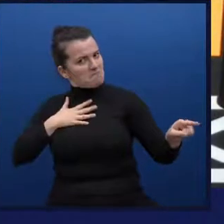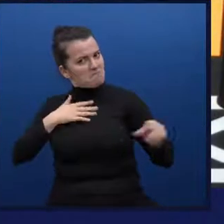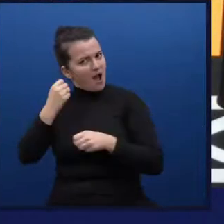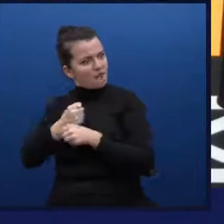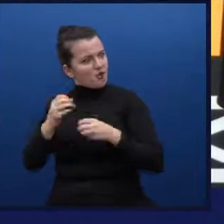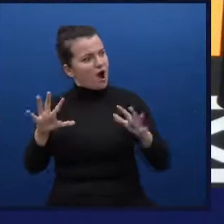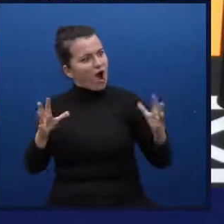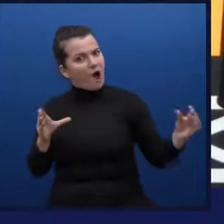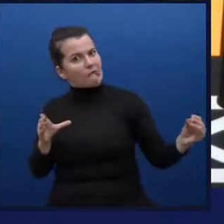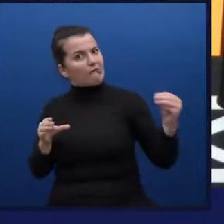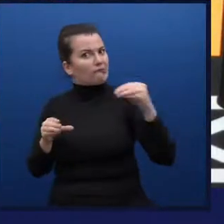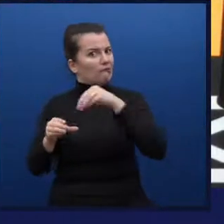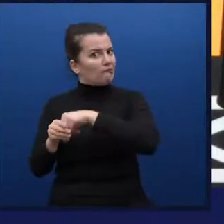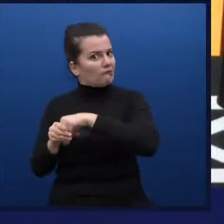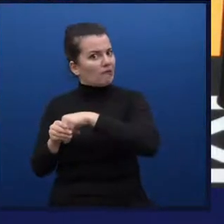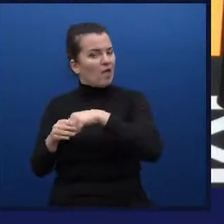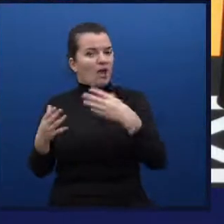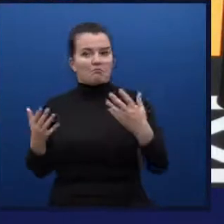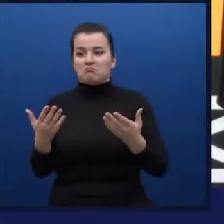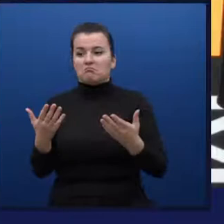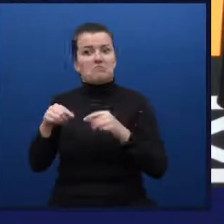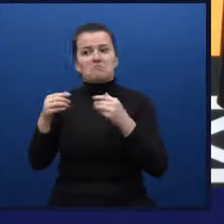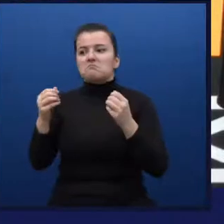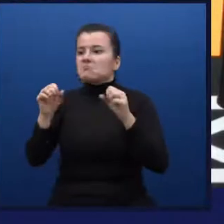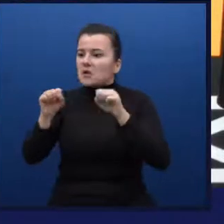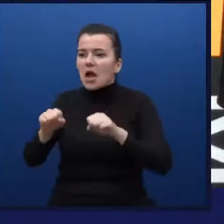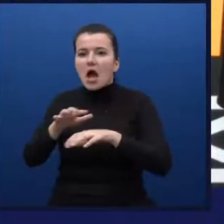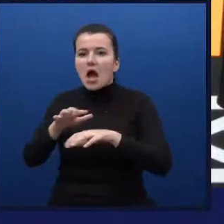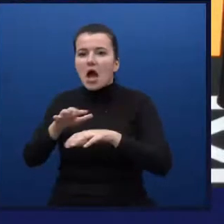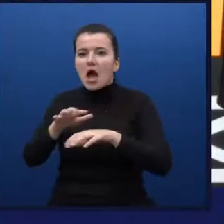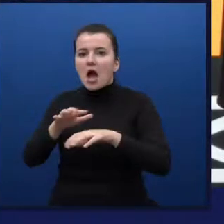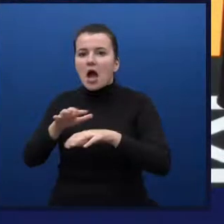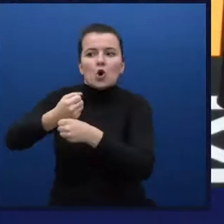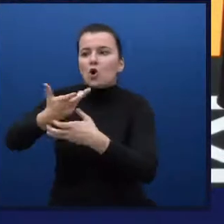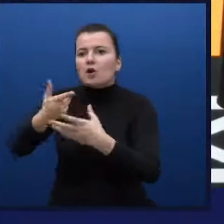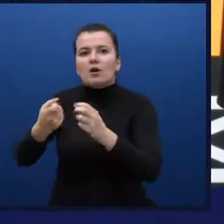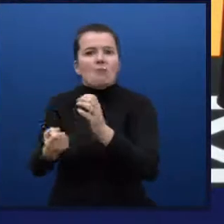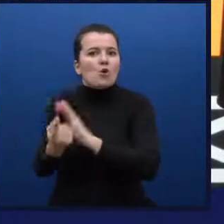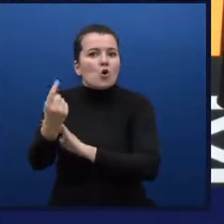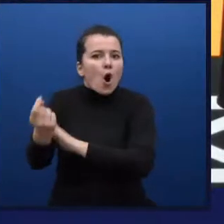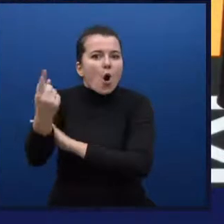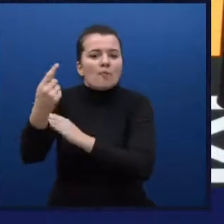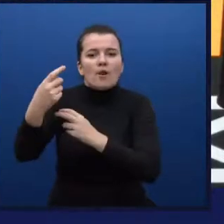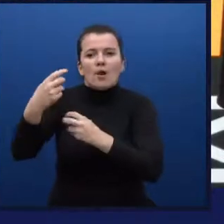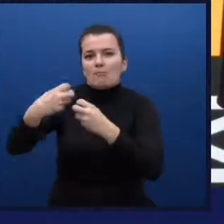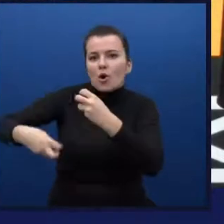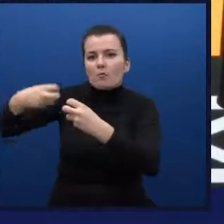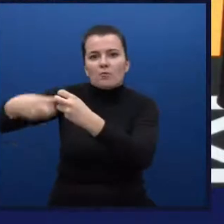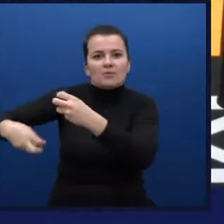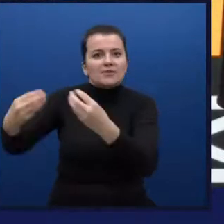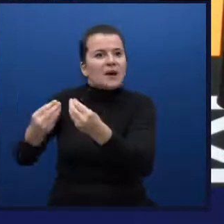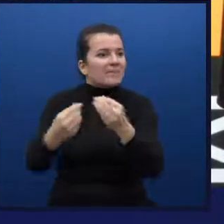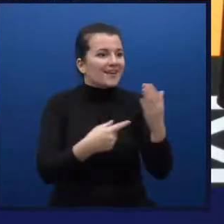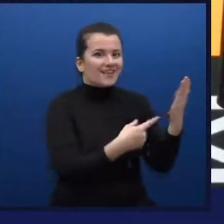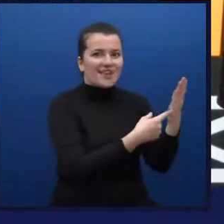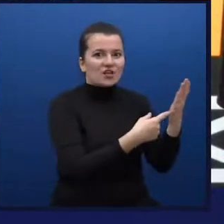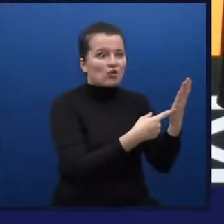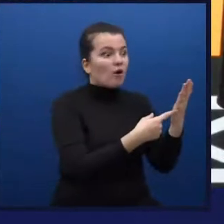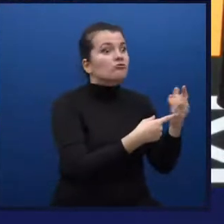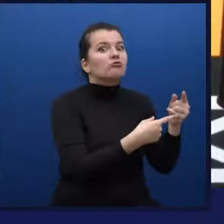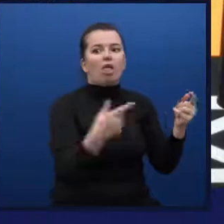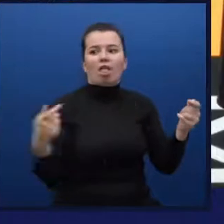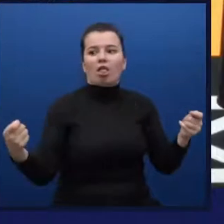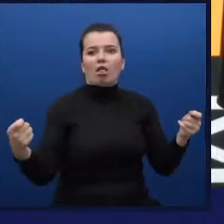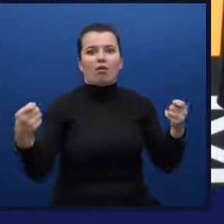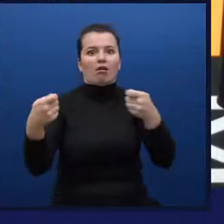a problem or an opportunity leveraging technology, but not having technology being the main purpose as to why the adoption is occurring.